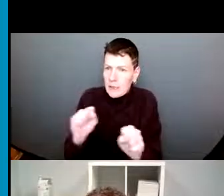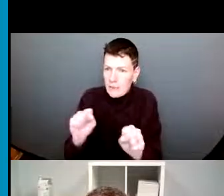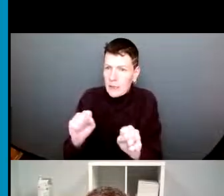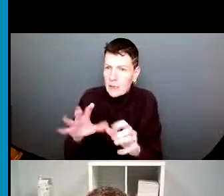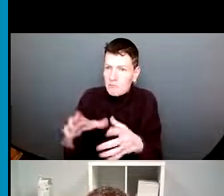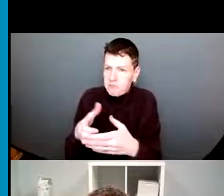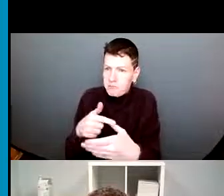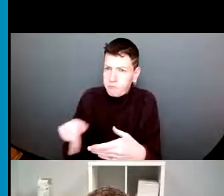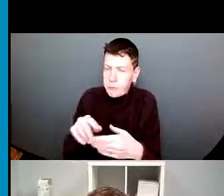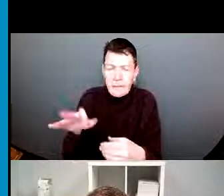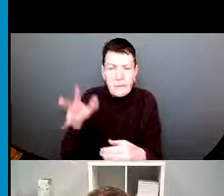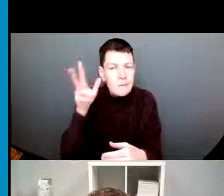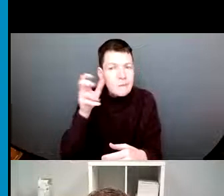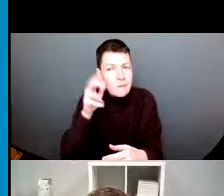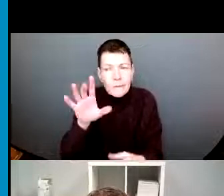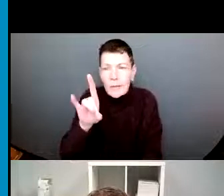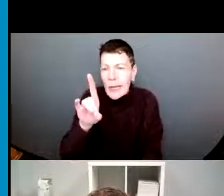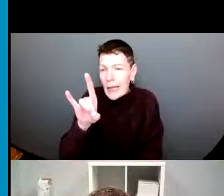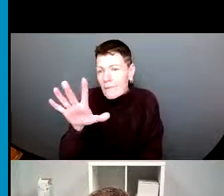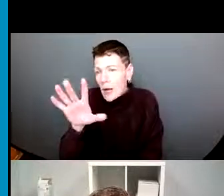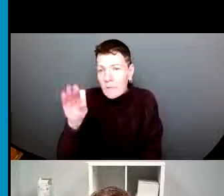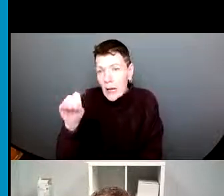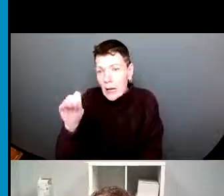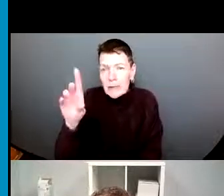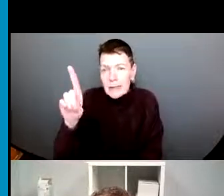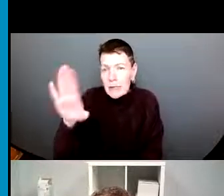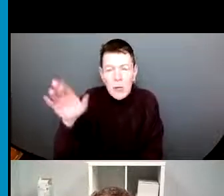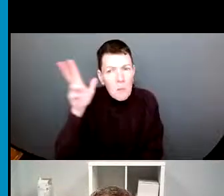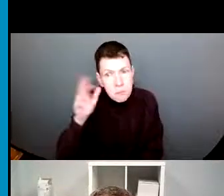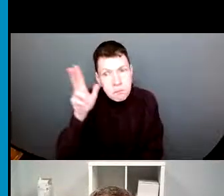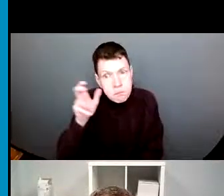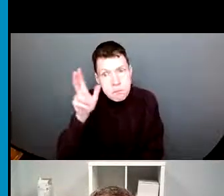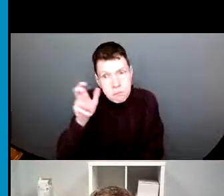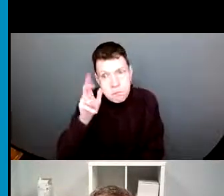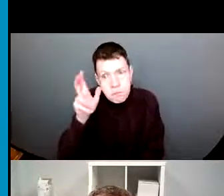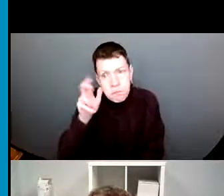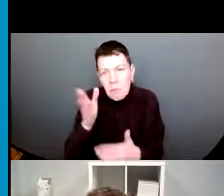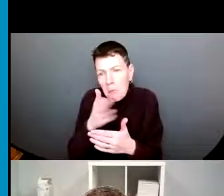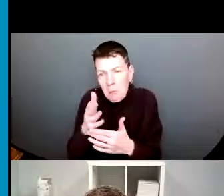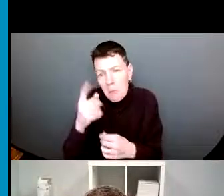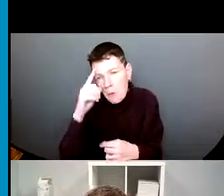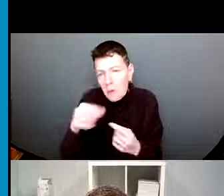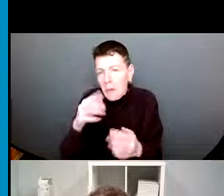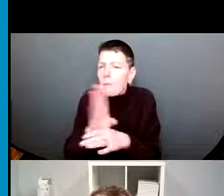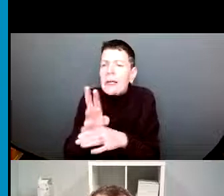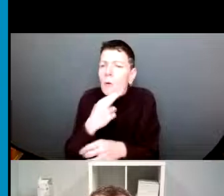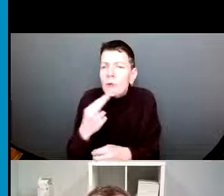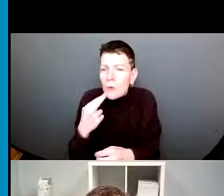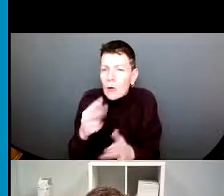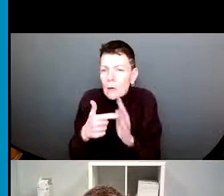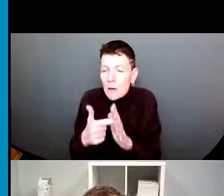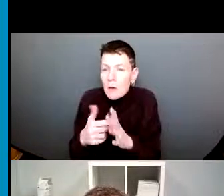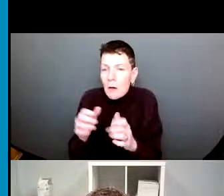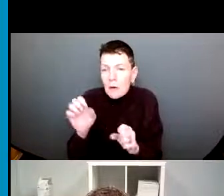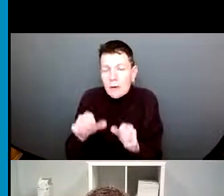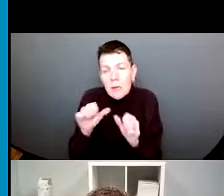you're listening to sound around that 85 or 90 dB point, so let's think of it as a busy restaurant, you can have about